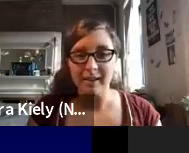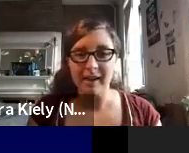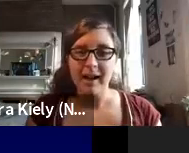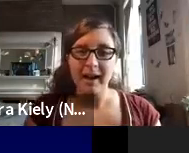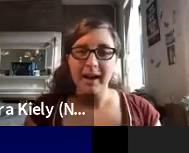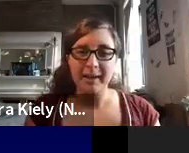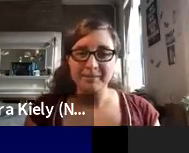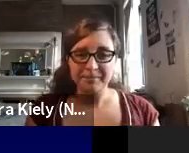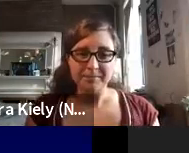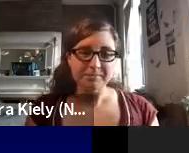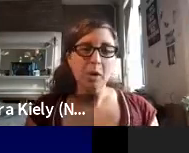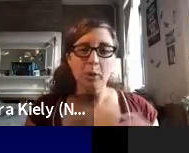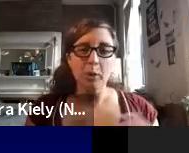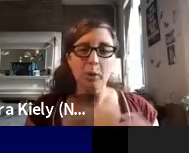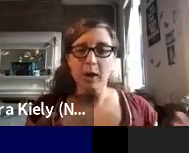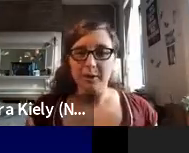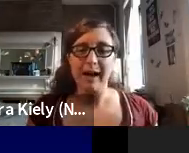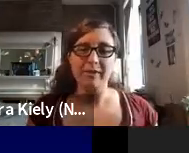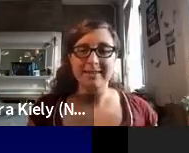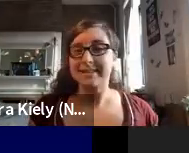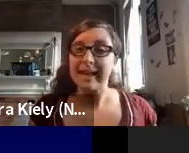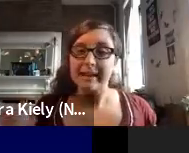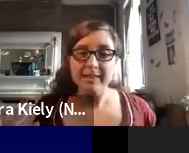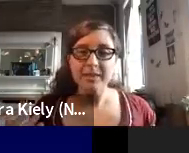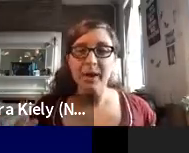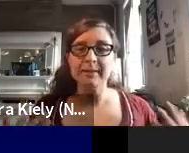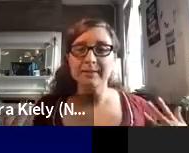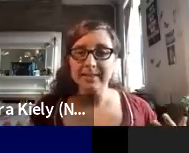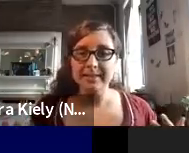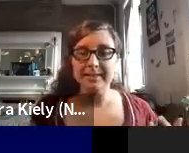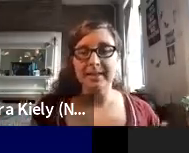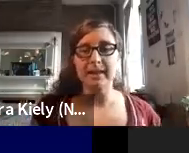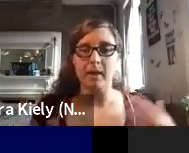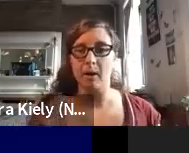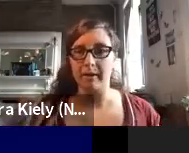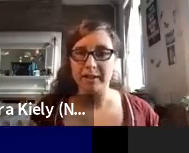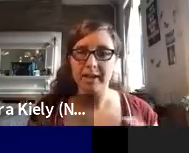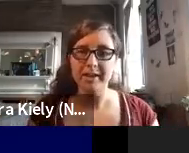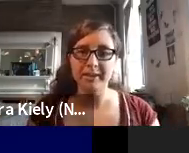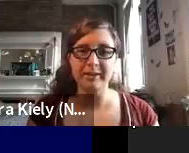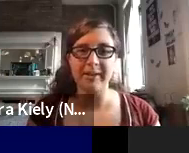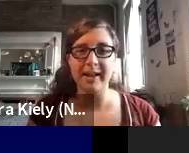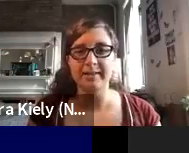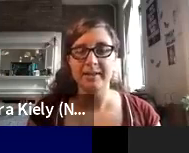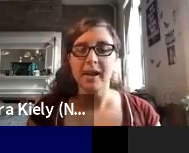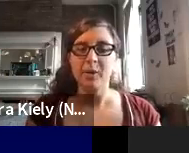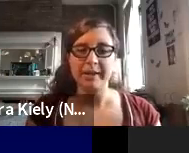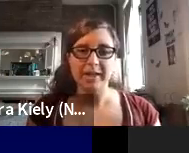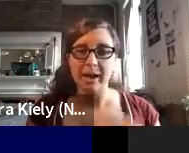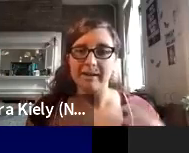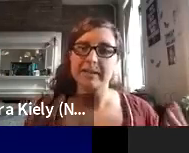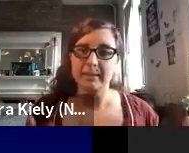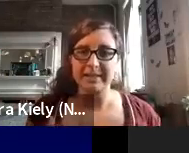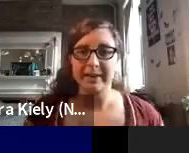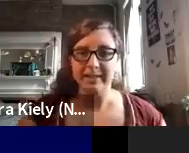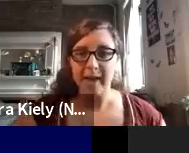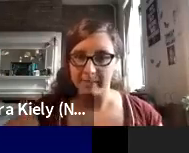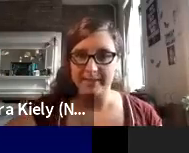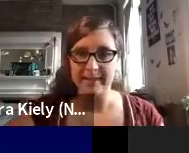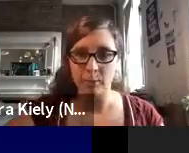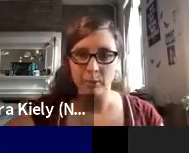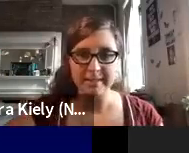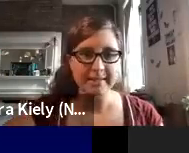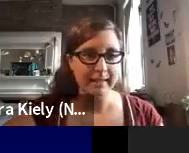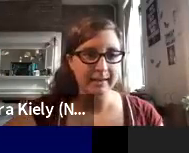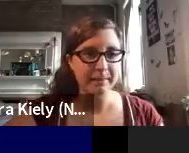join there. We also have events like this one listed, our educational events, which cover specific